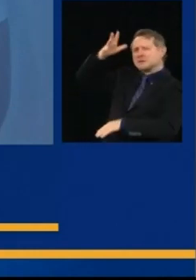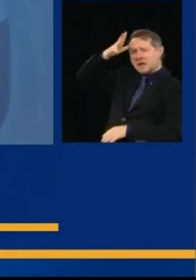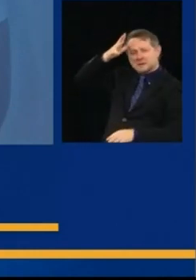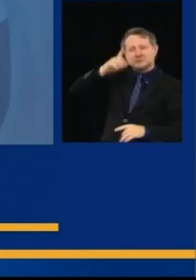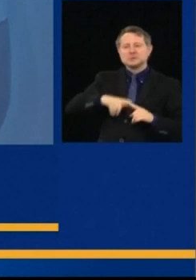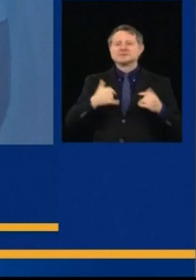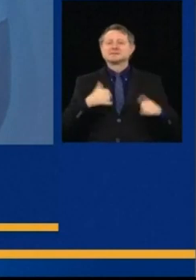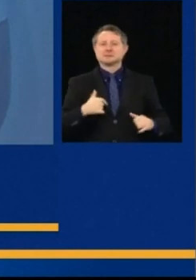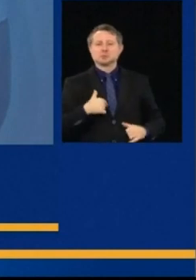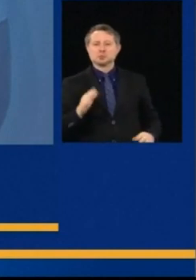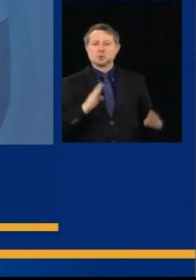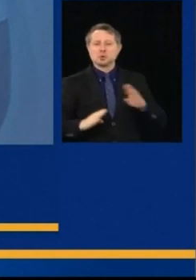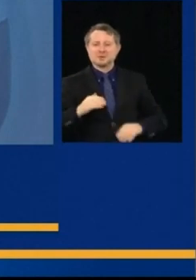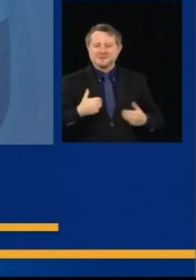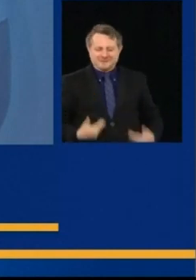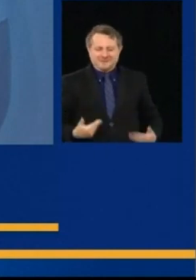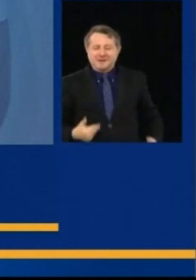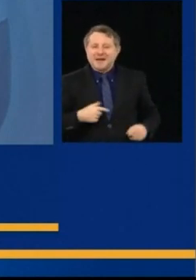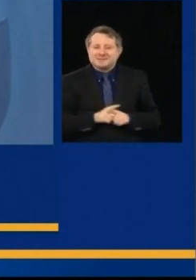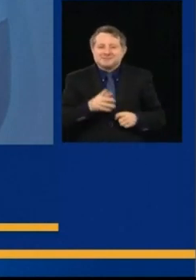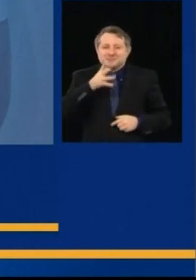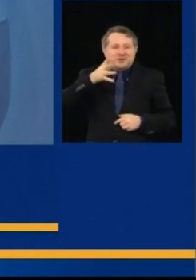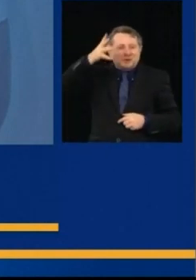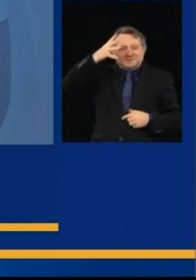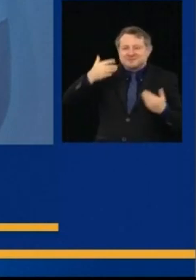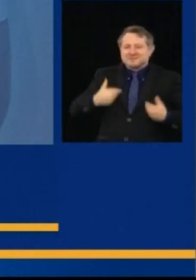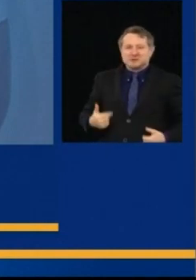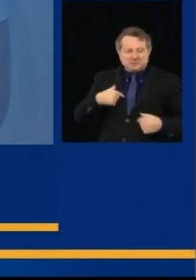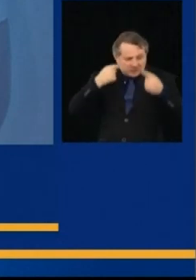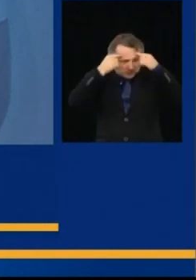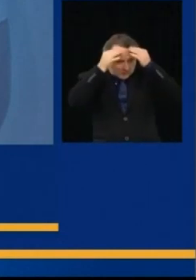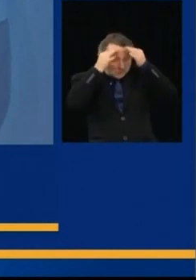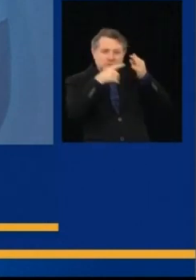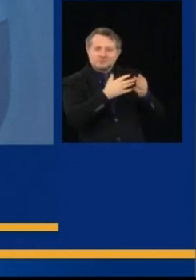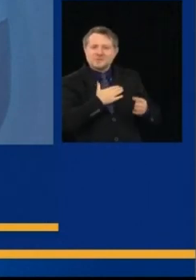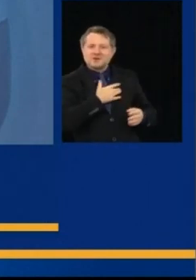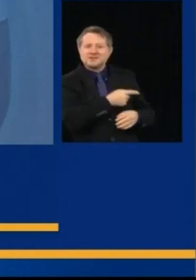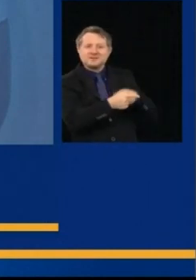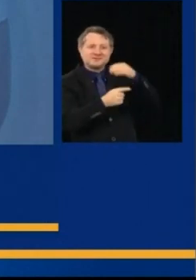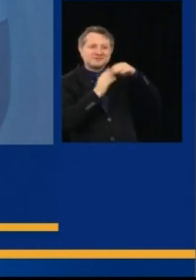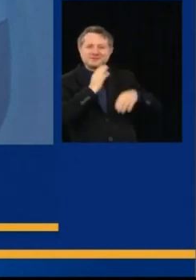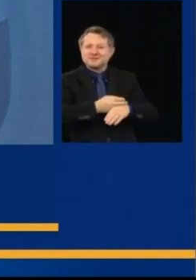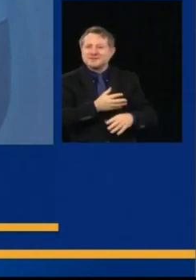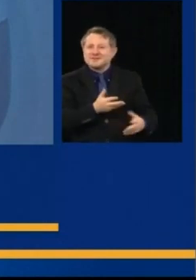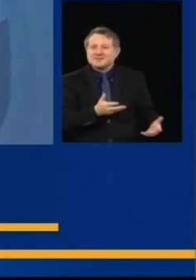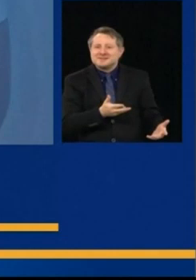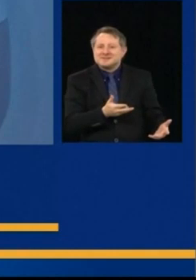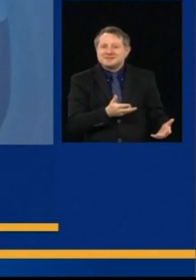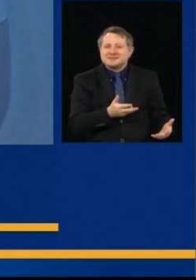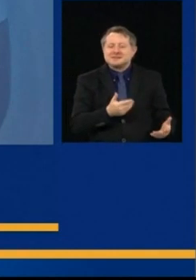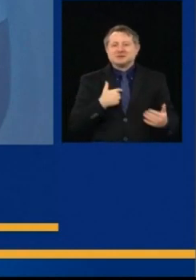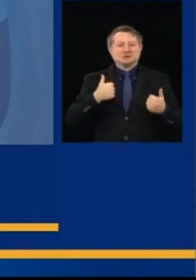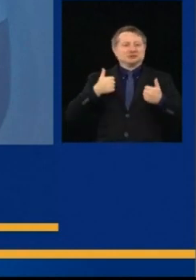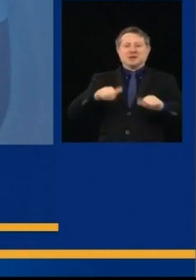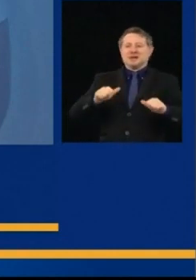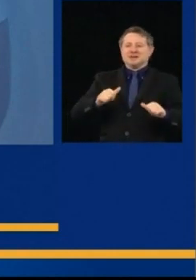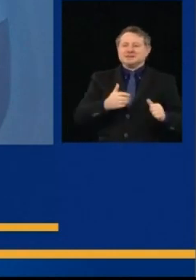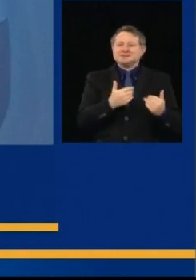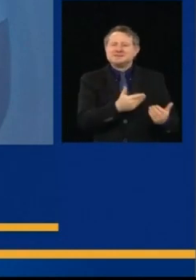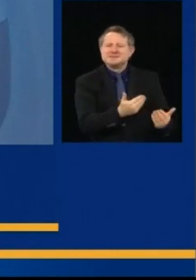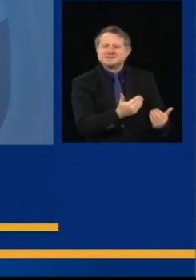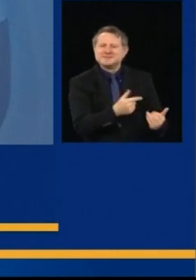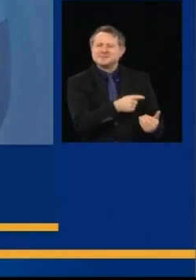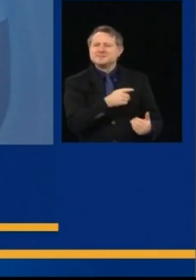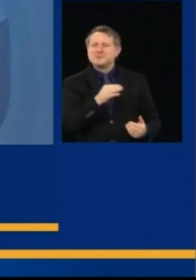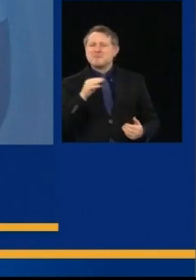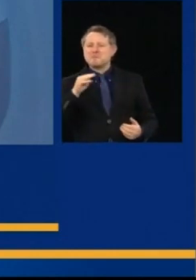because that's what you do as a parent. You worry. I tried to get her up to come with me today, Michaela, 22 years